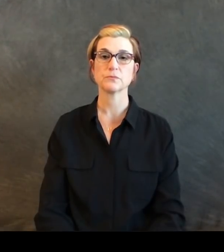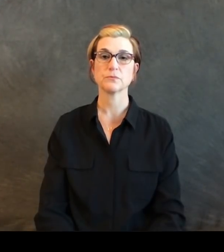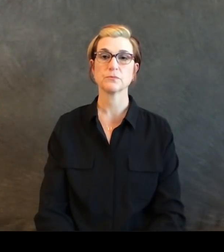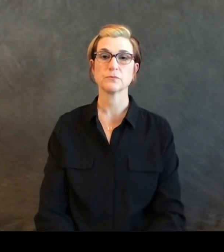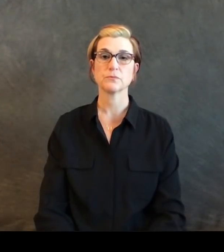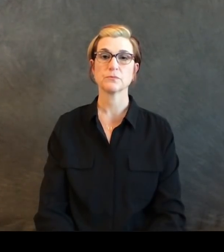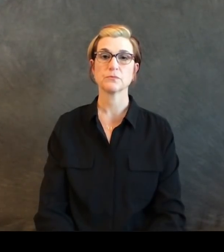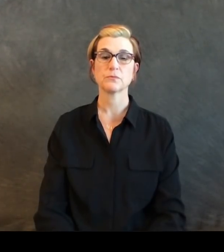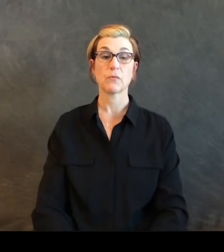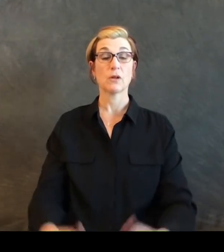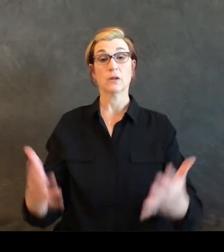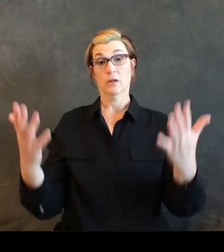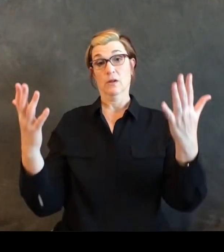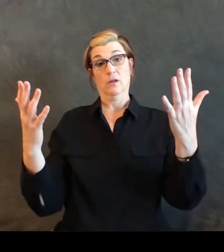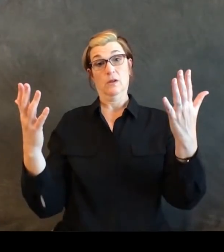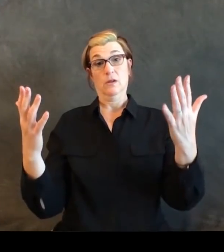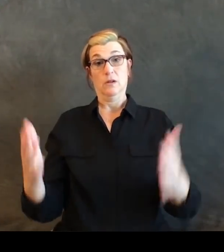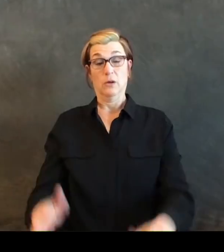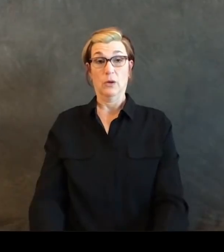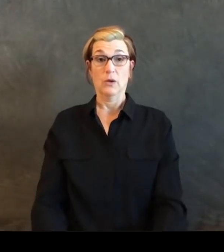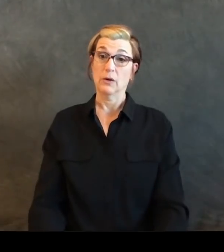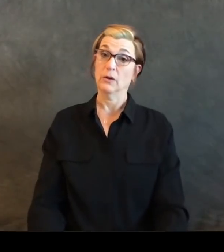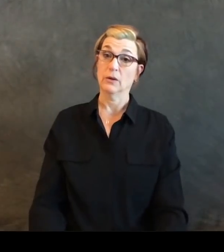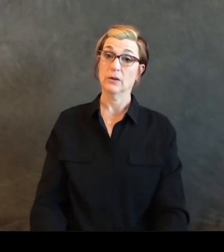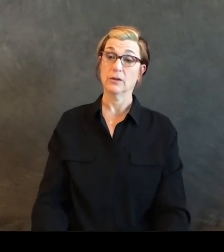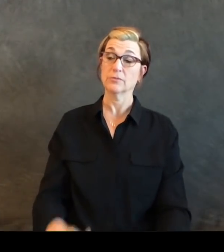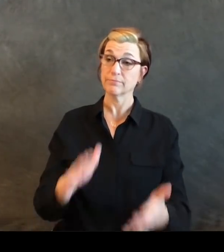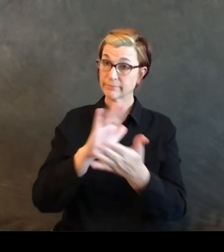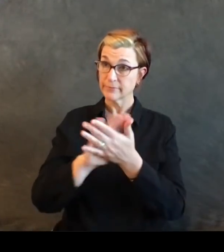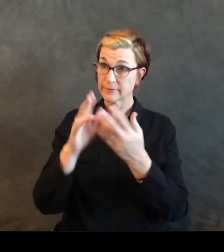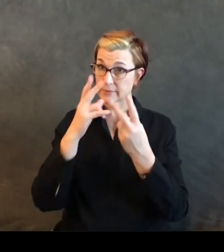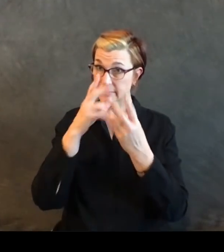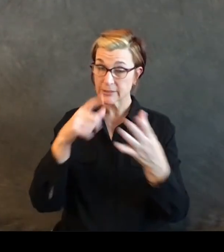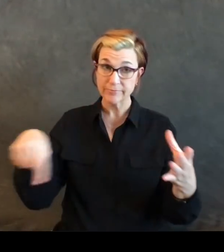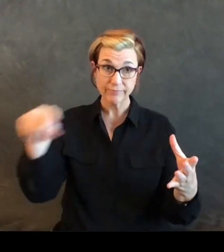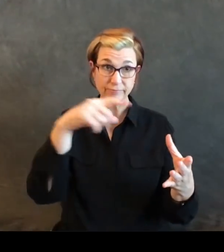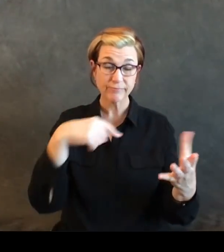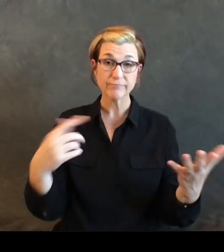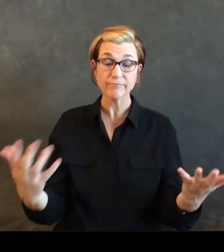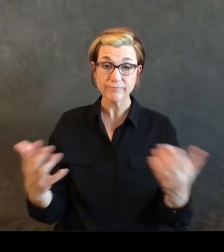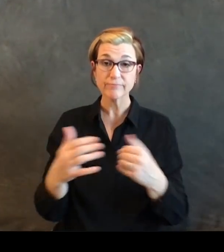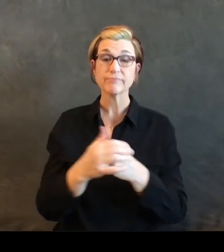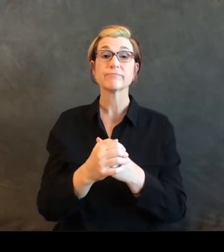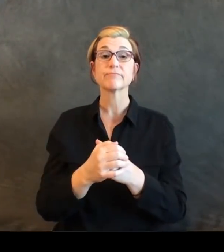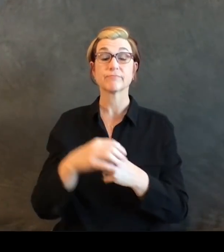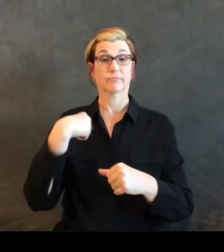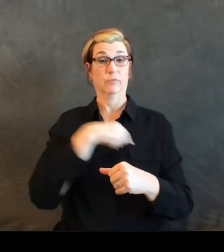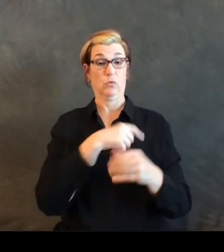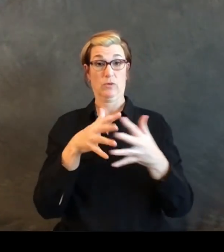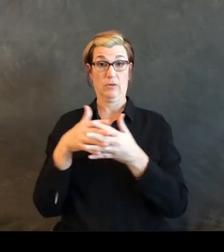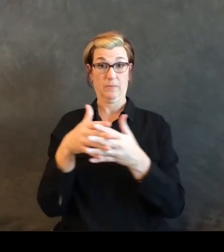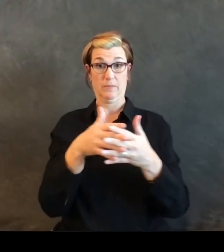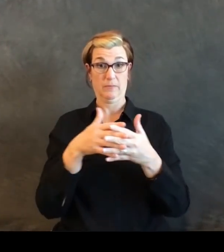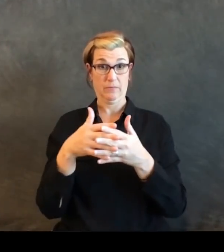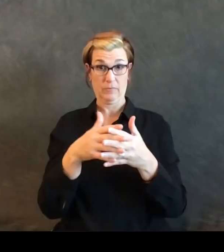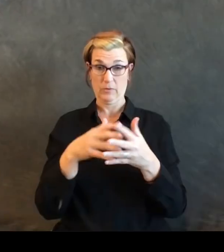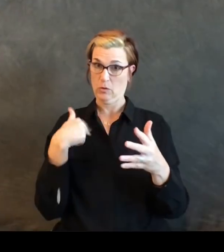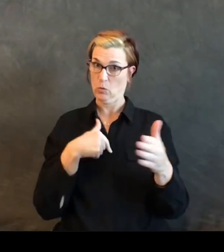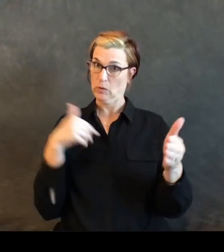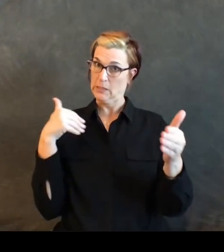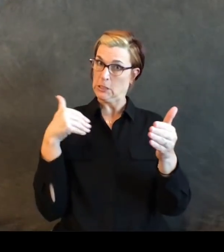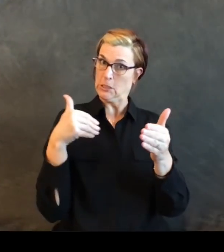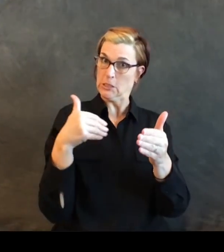So, nice to be with you. America continues to gain ground in the war against the virus.